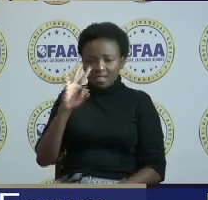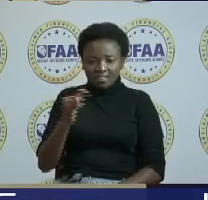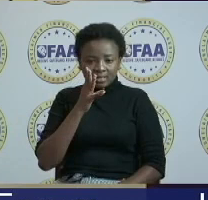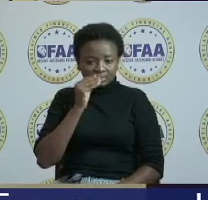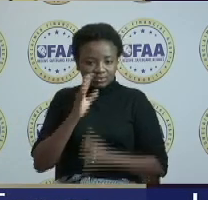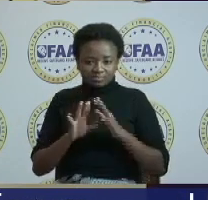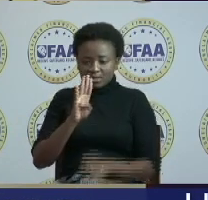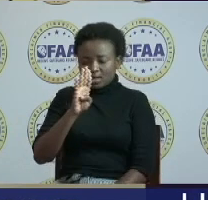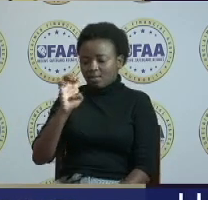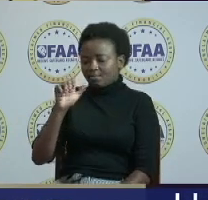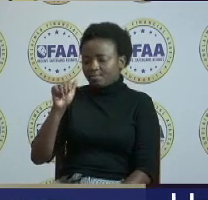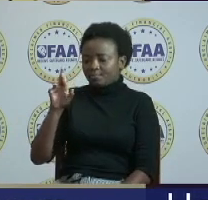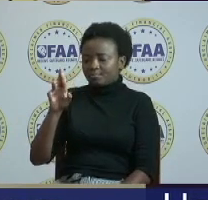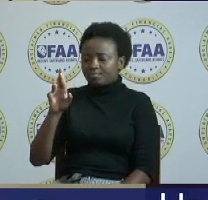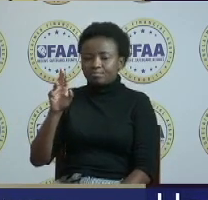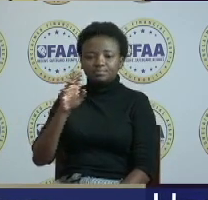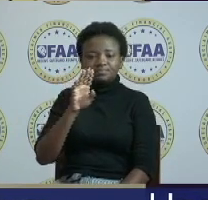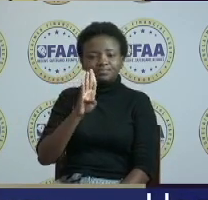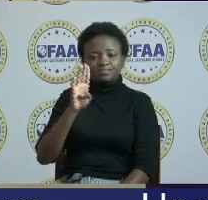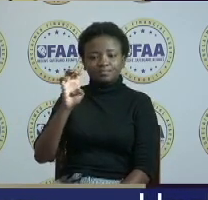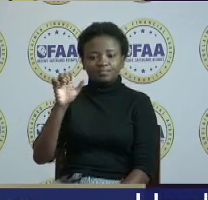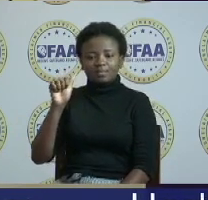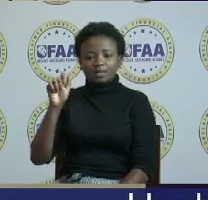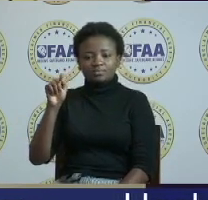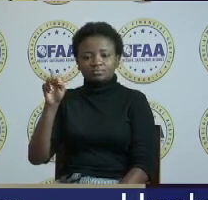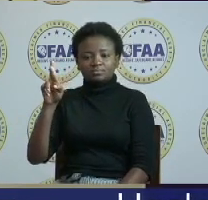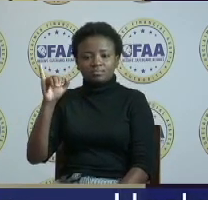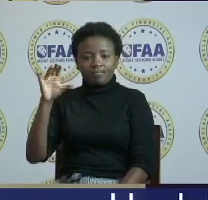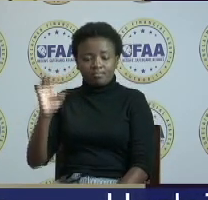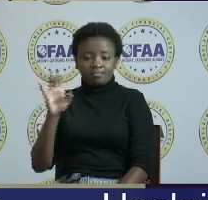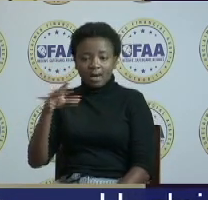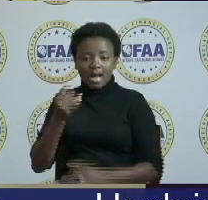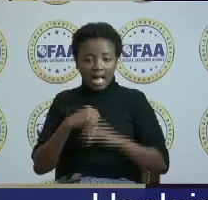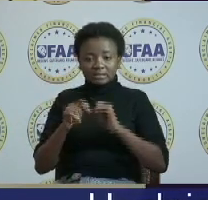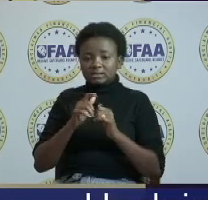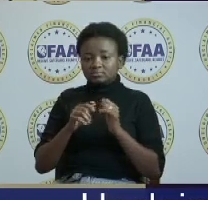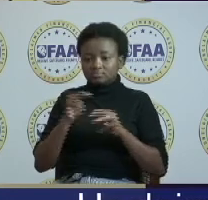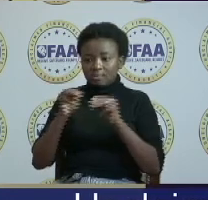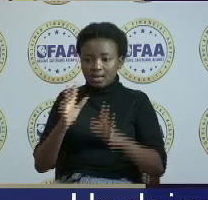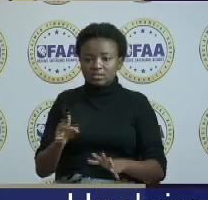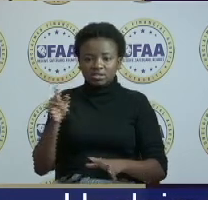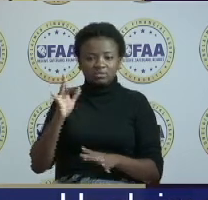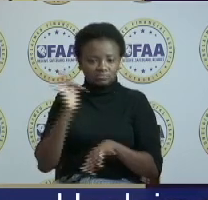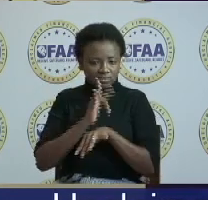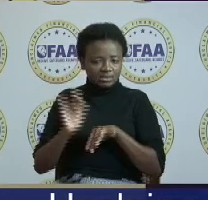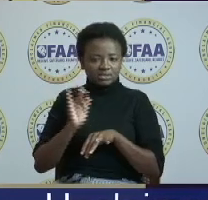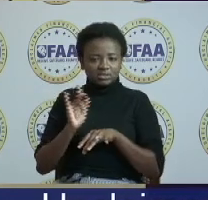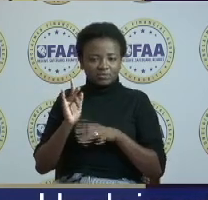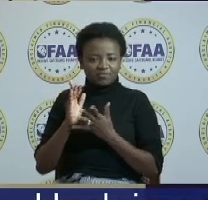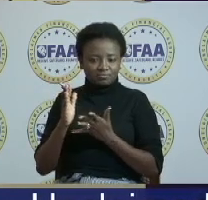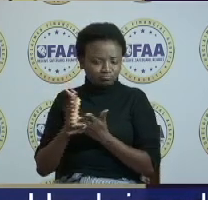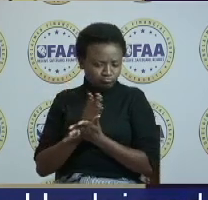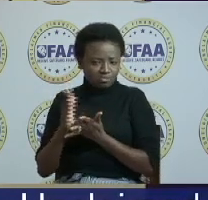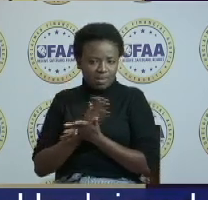at UFAA's Asset Lines. And she's responsible for a very sensitive docket, and that is the overall management